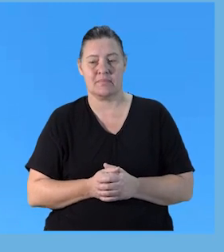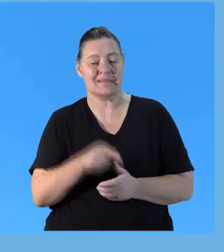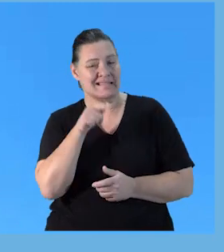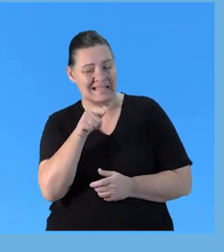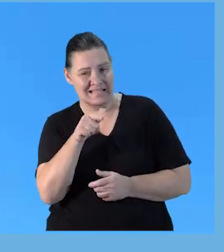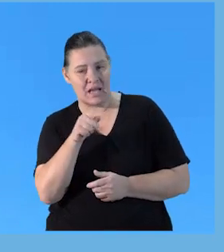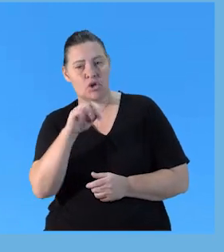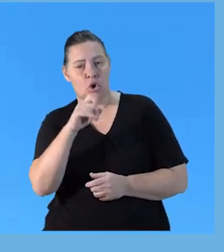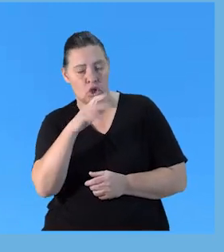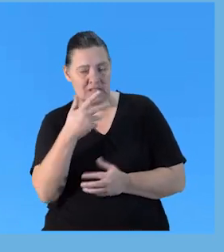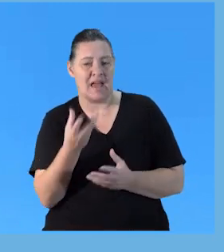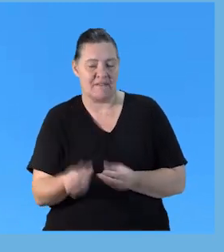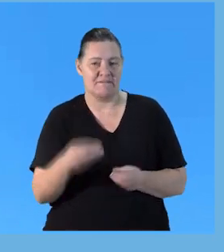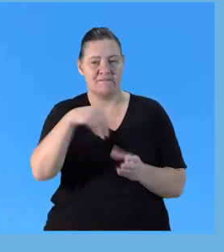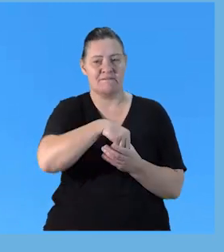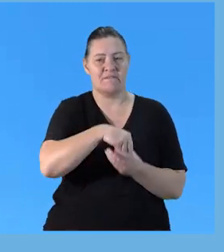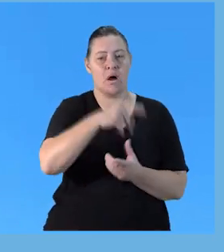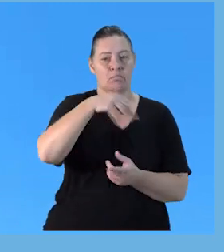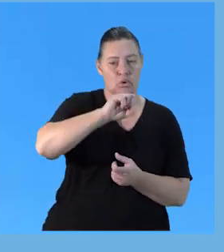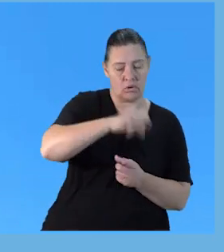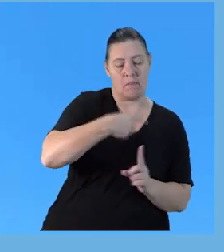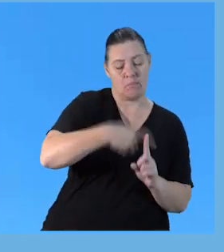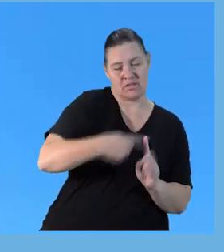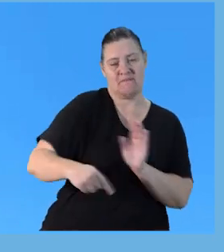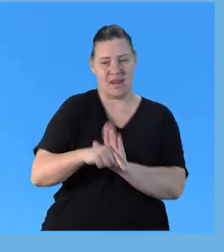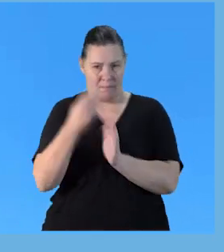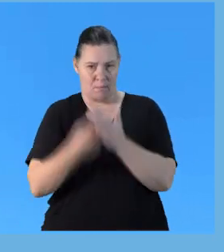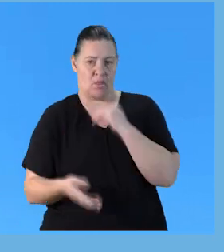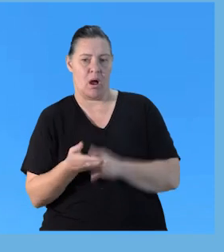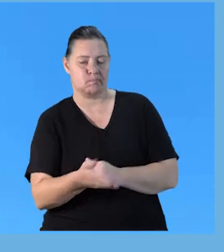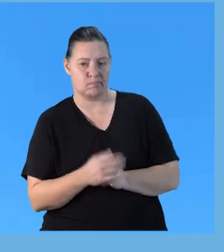you. We're just going to add another cell there.